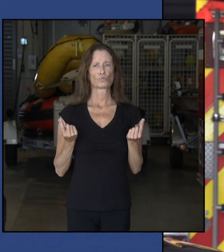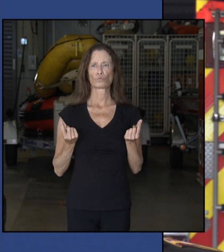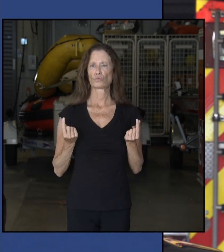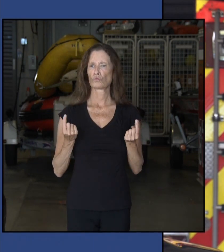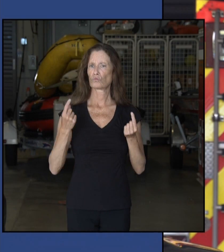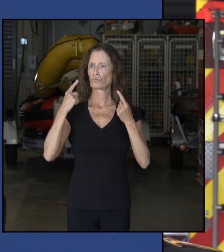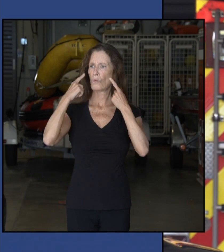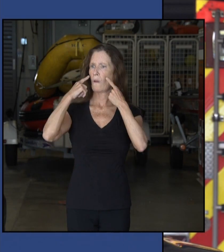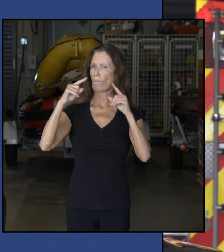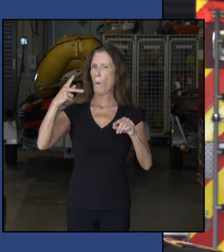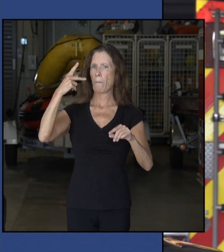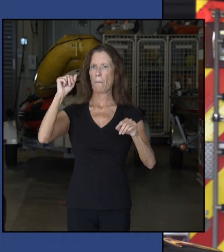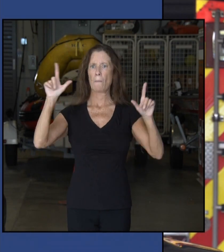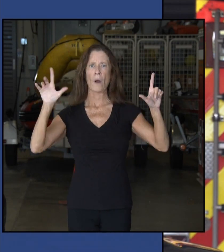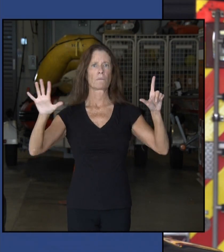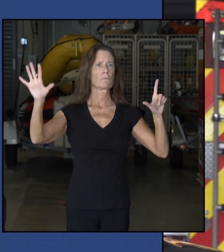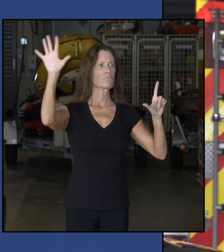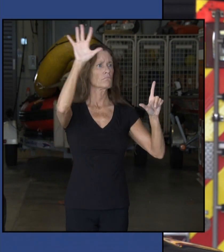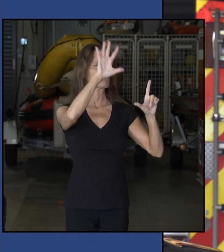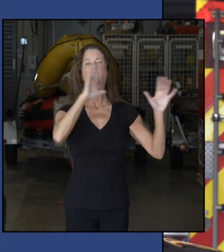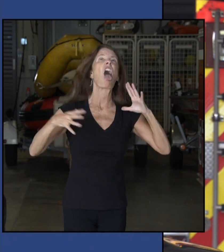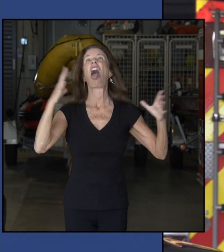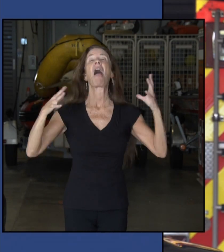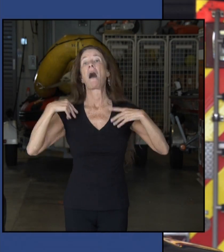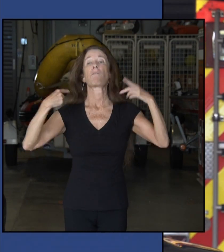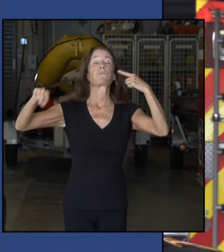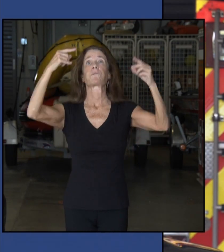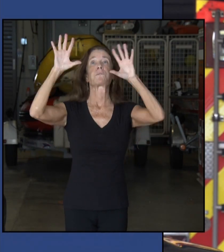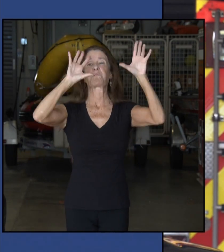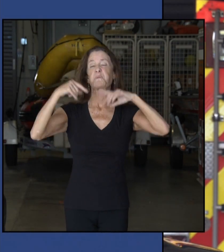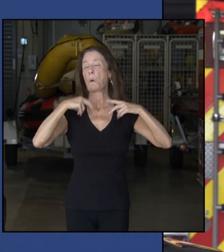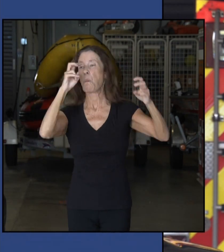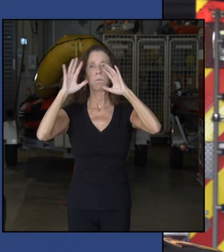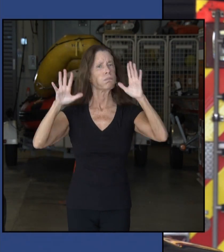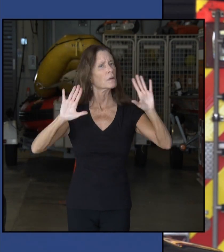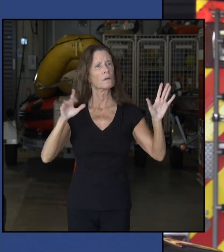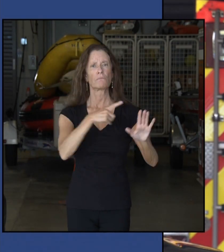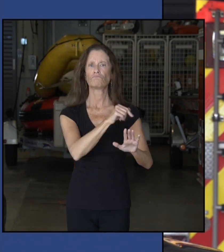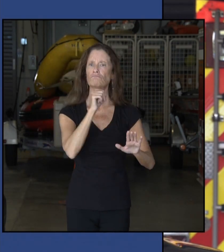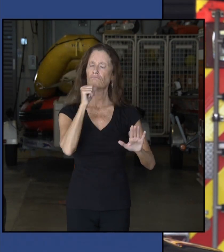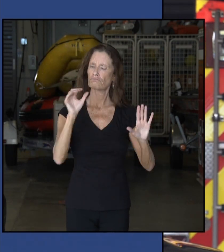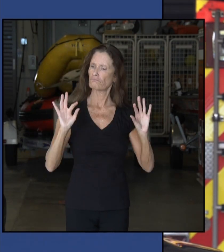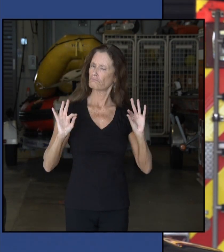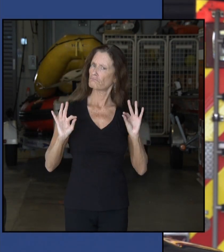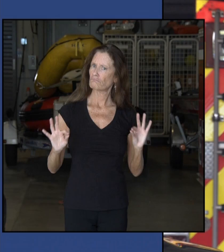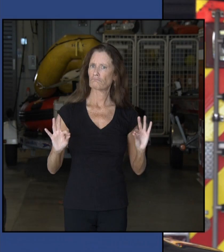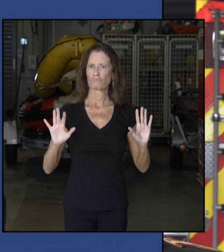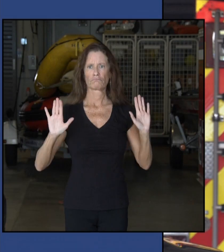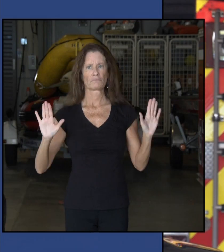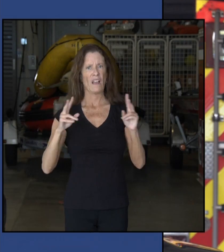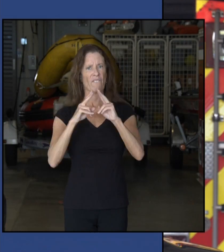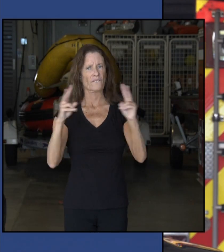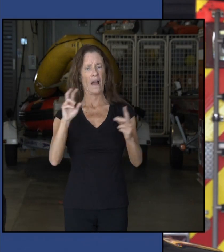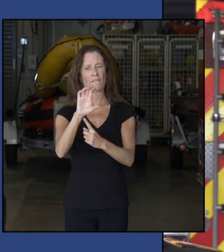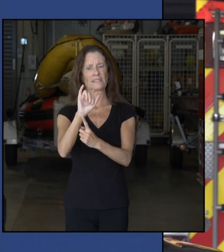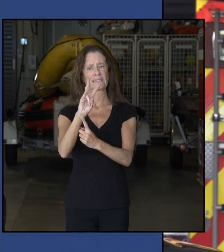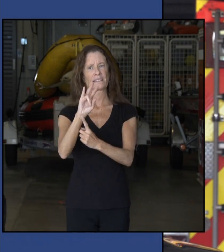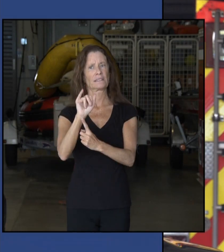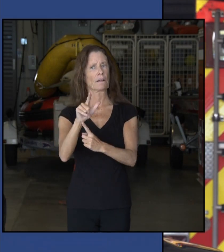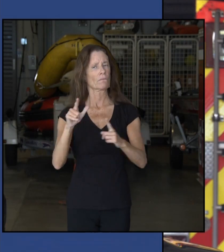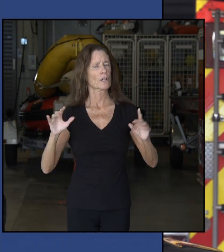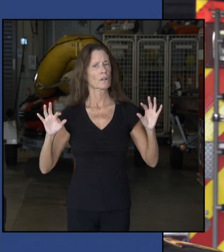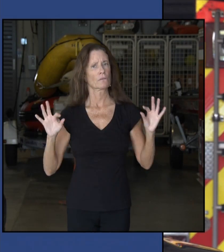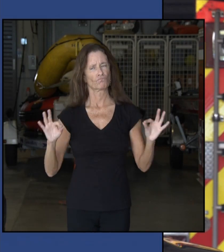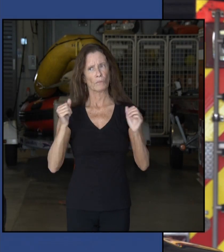crisis there is an opportunity to define civility and compassion, which has always strengthened the American spirit for